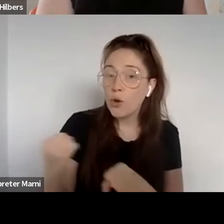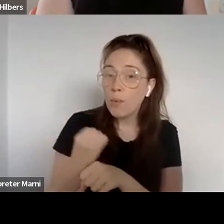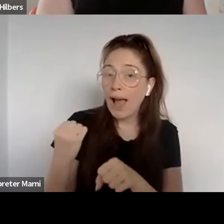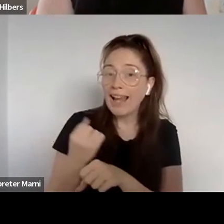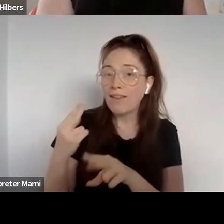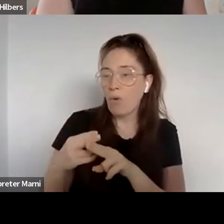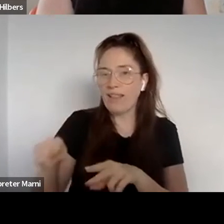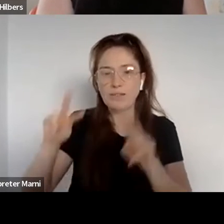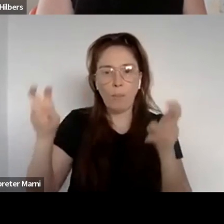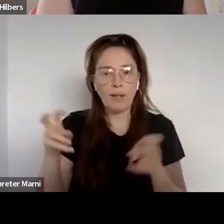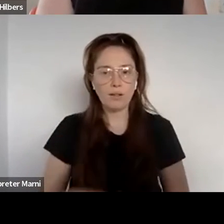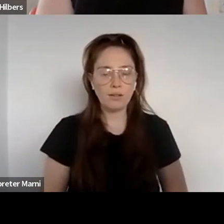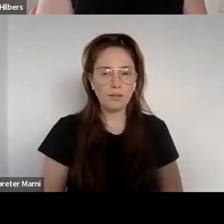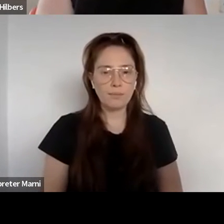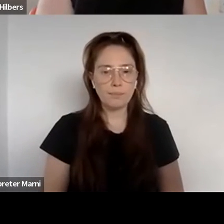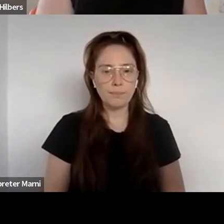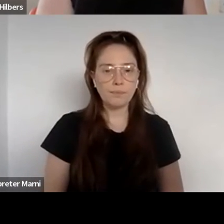these things?